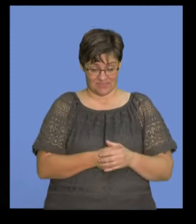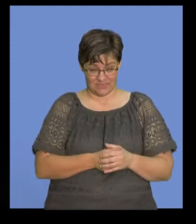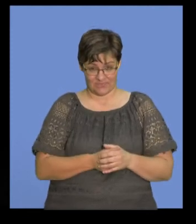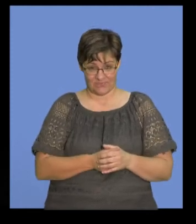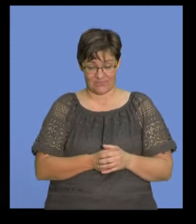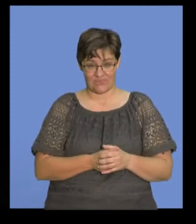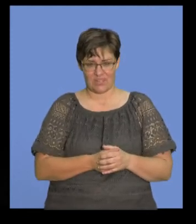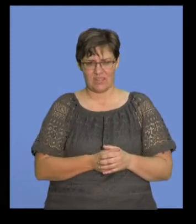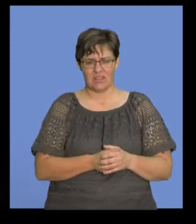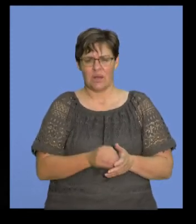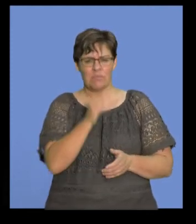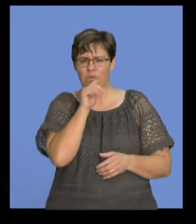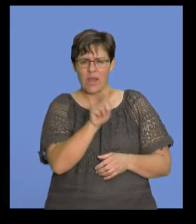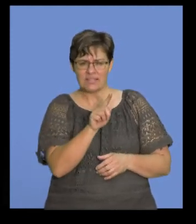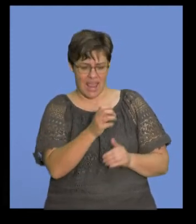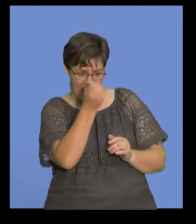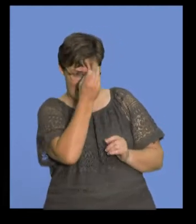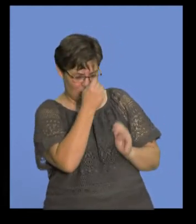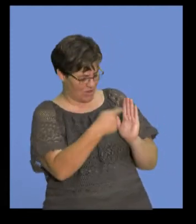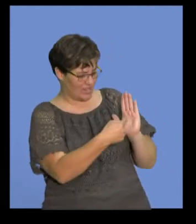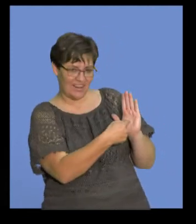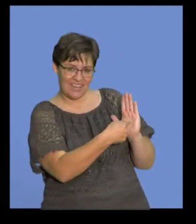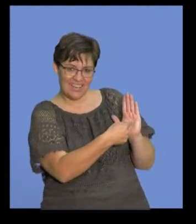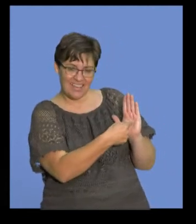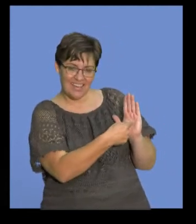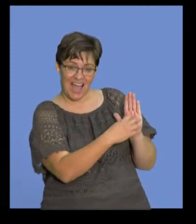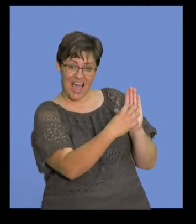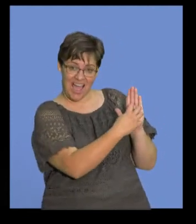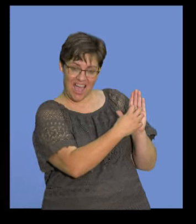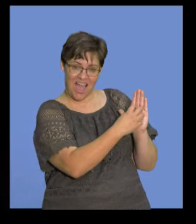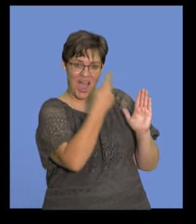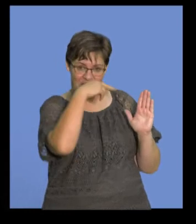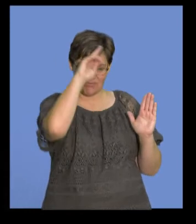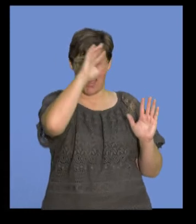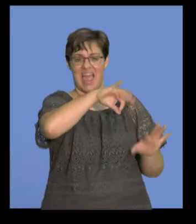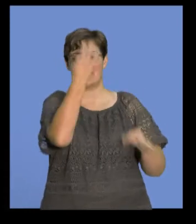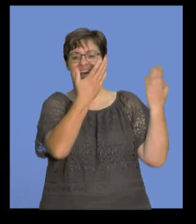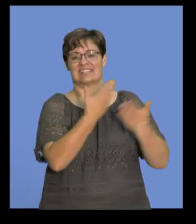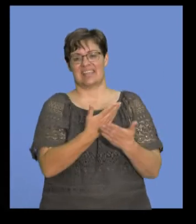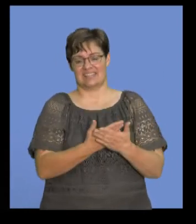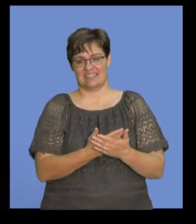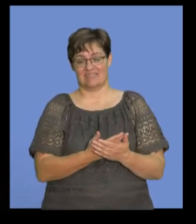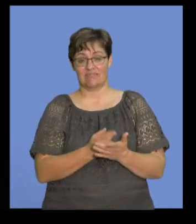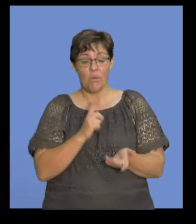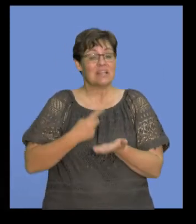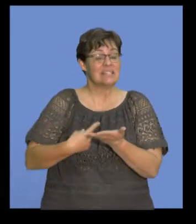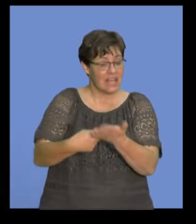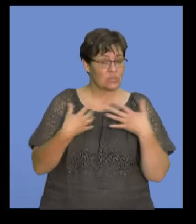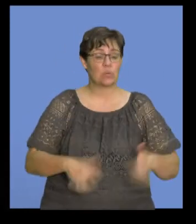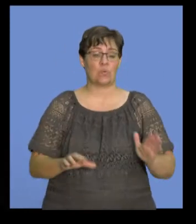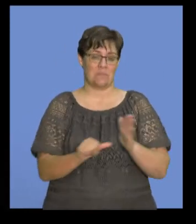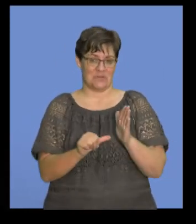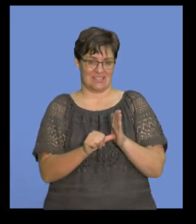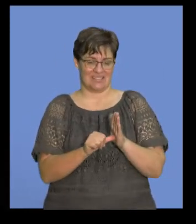to interpret and analyze the information. A discussion is important because it talks about